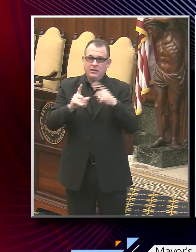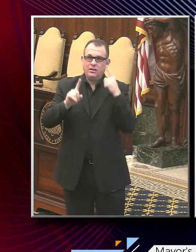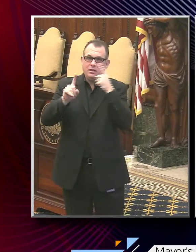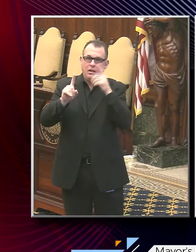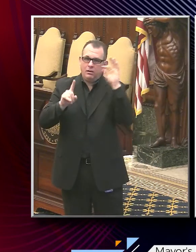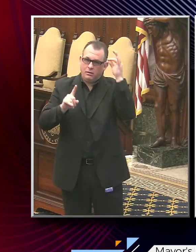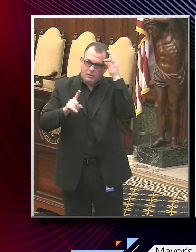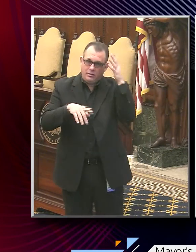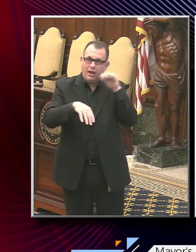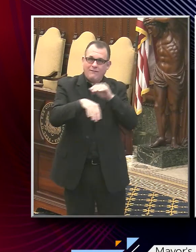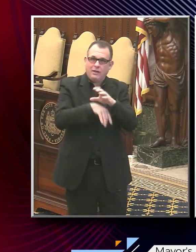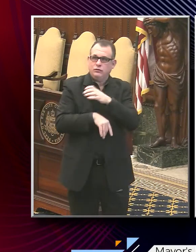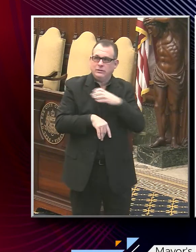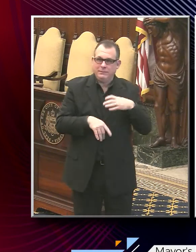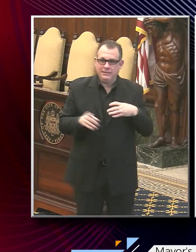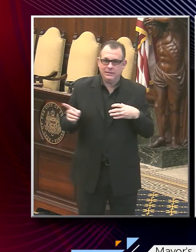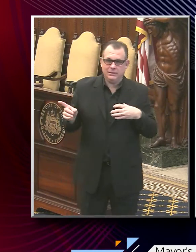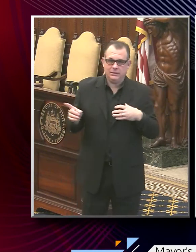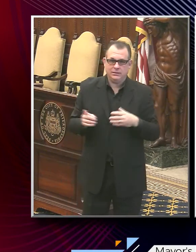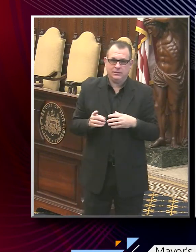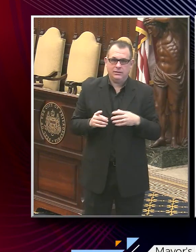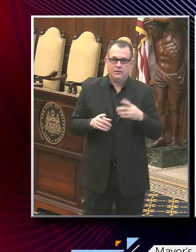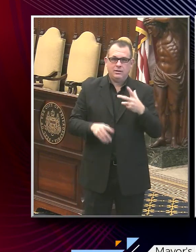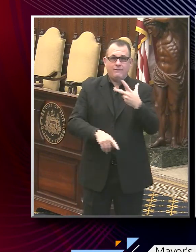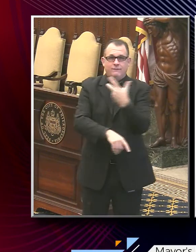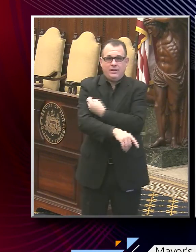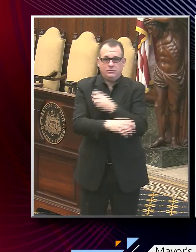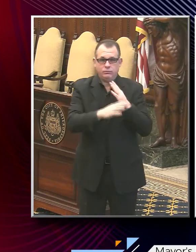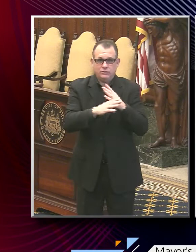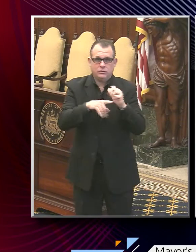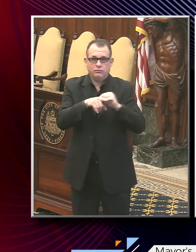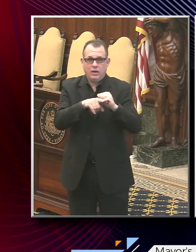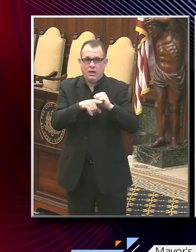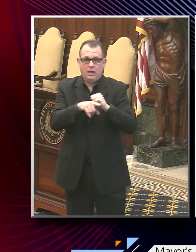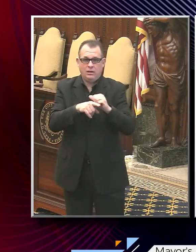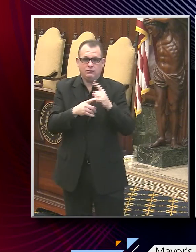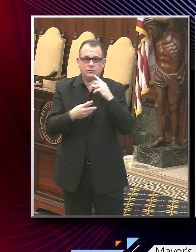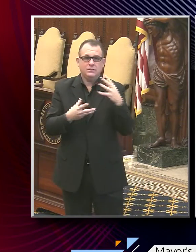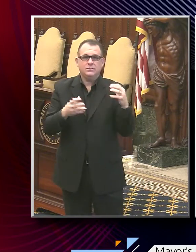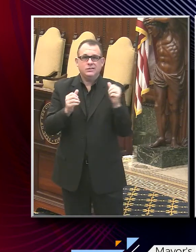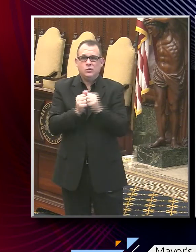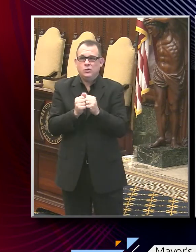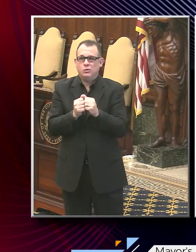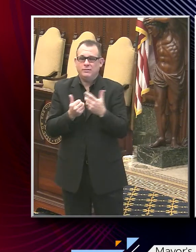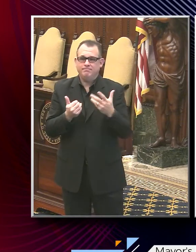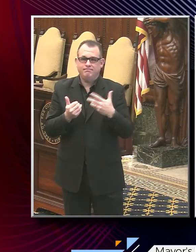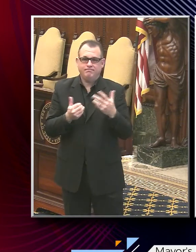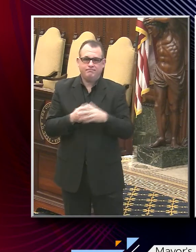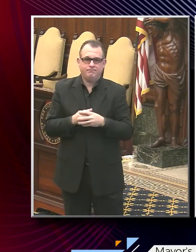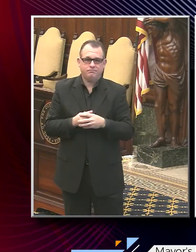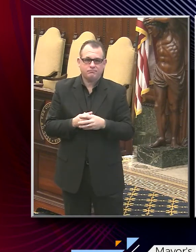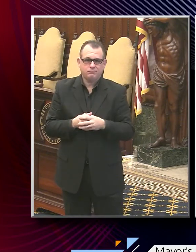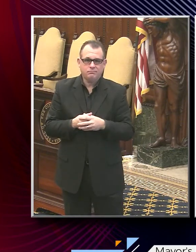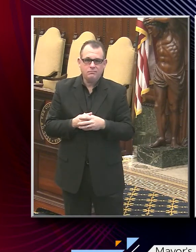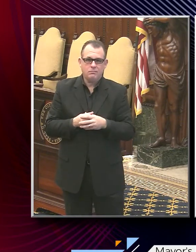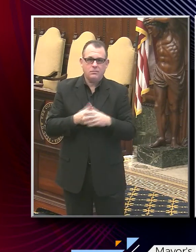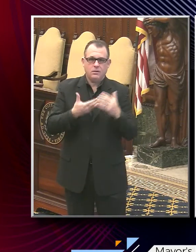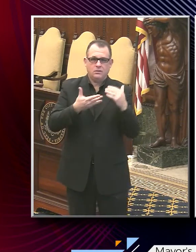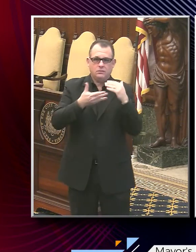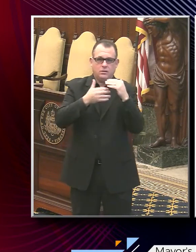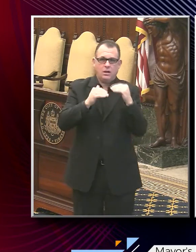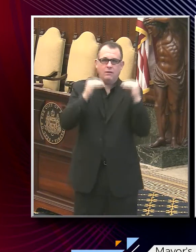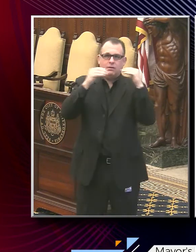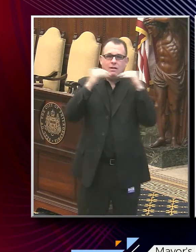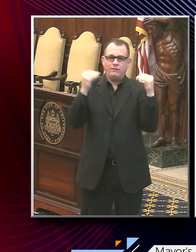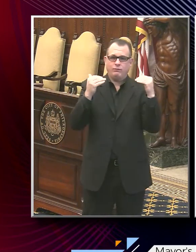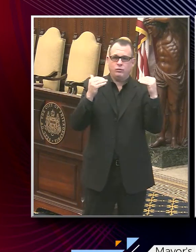federal advisory committee immunization practices was to include them in a higher